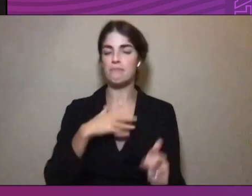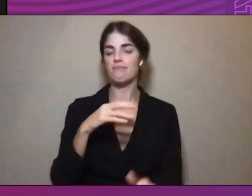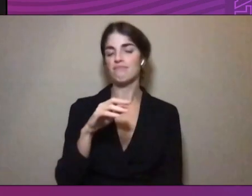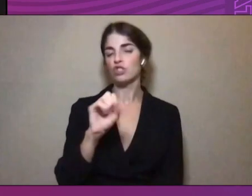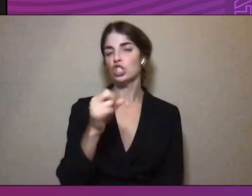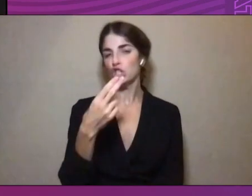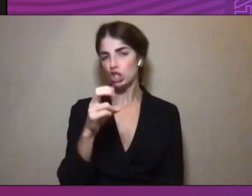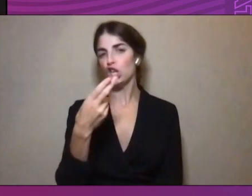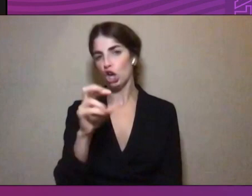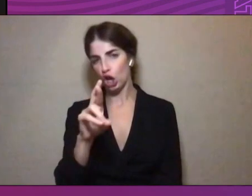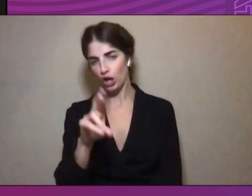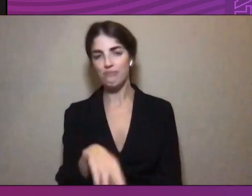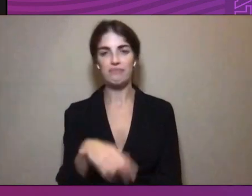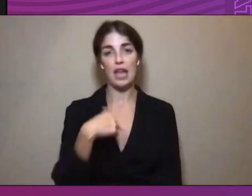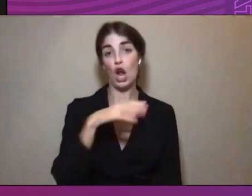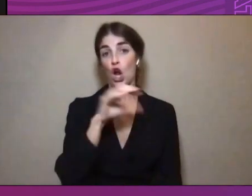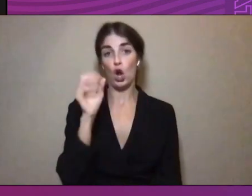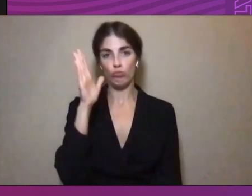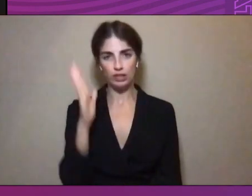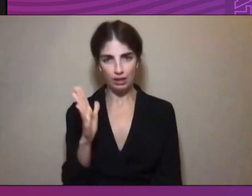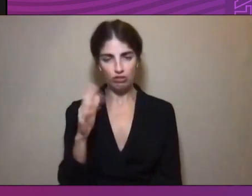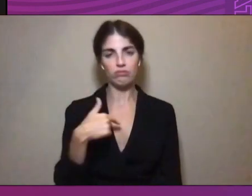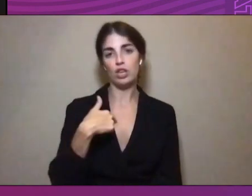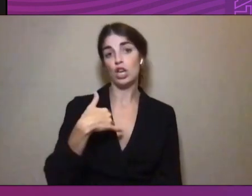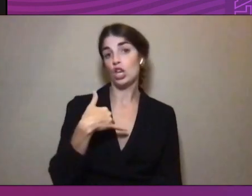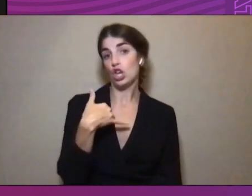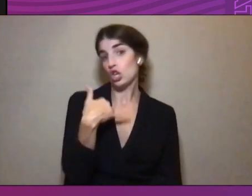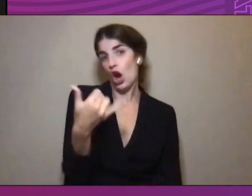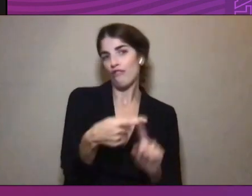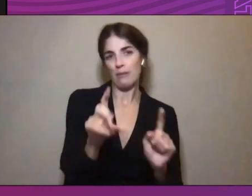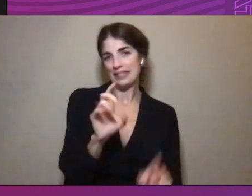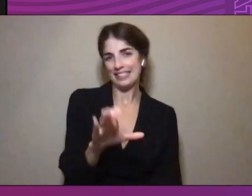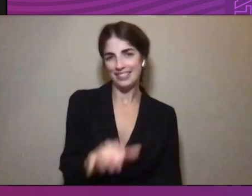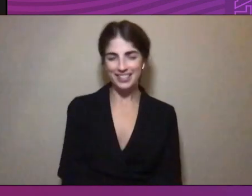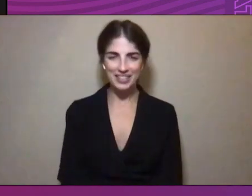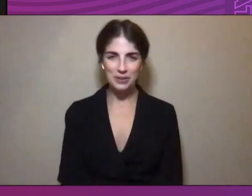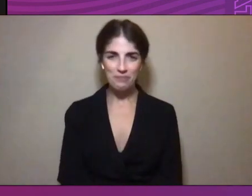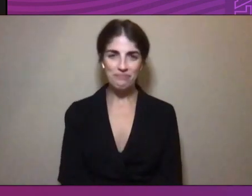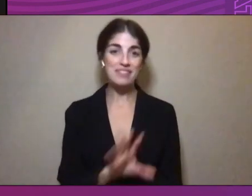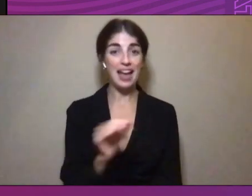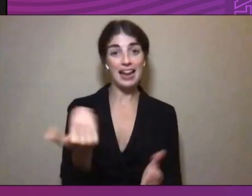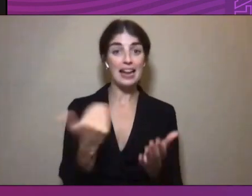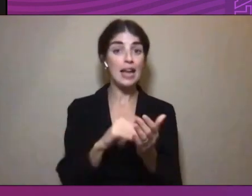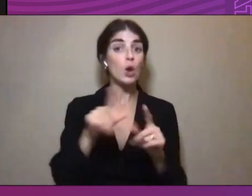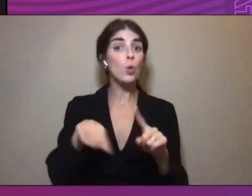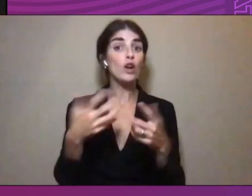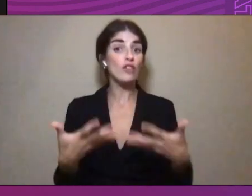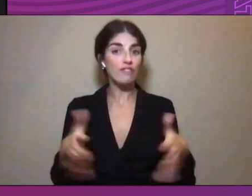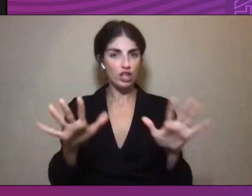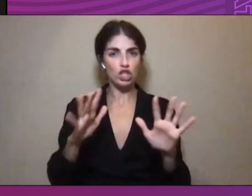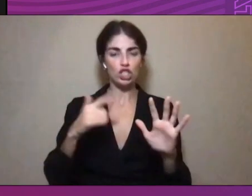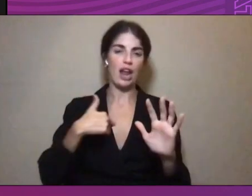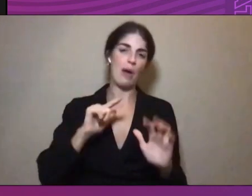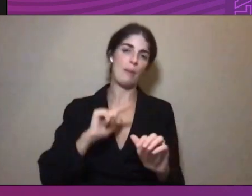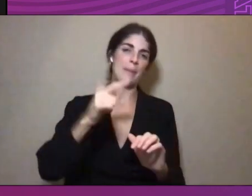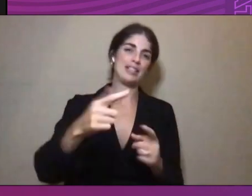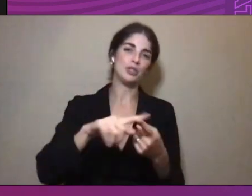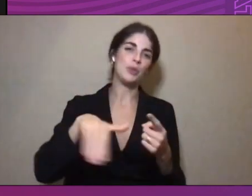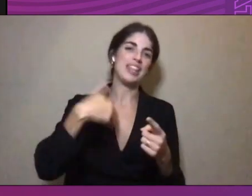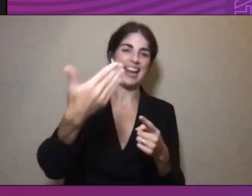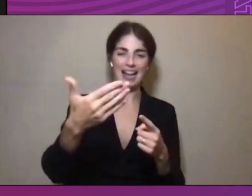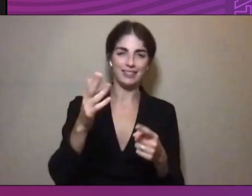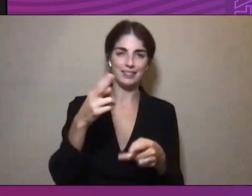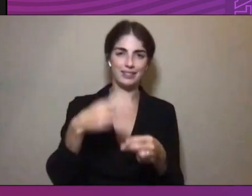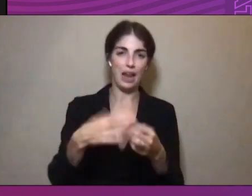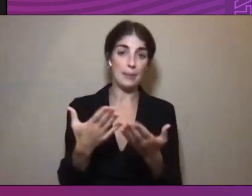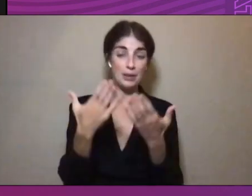hers. I'm a co-presenter, and I'm calling in from DC. And again, when you're done, I'll pass it along to the next nominee. So first,